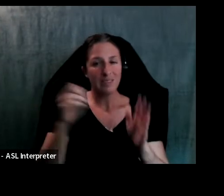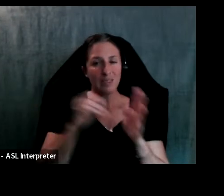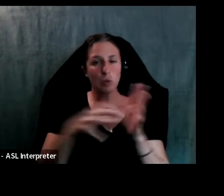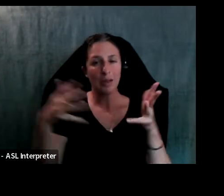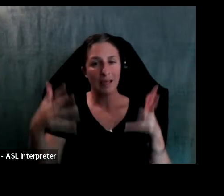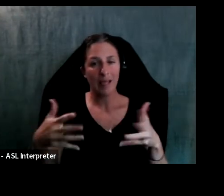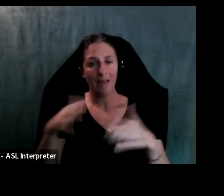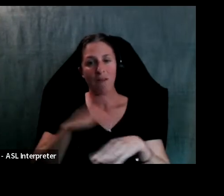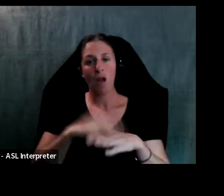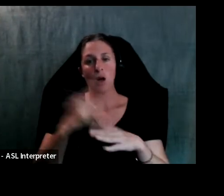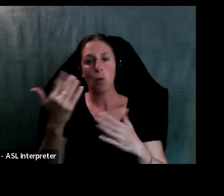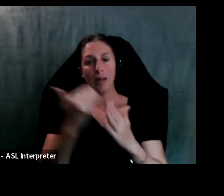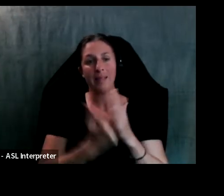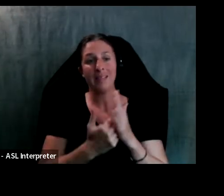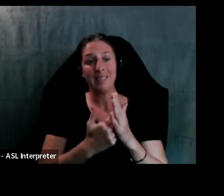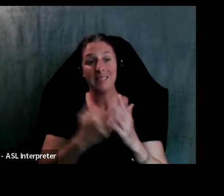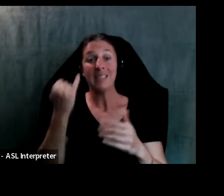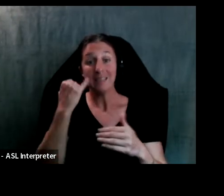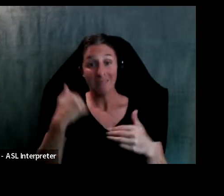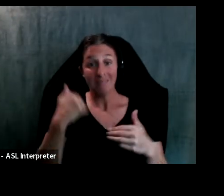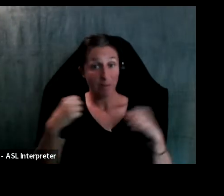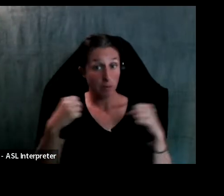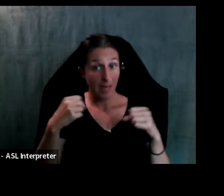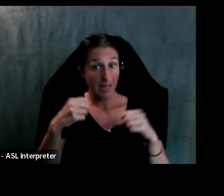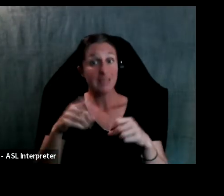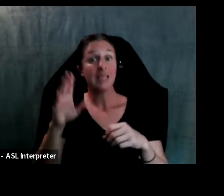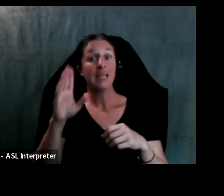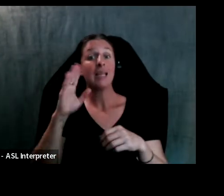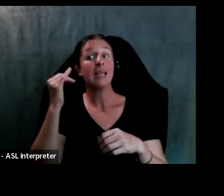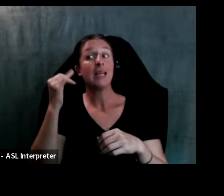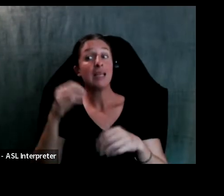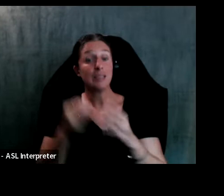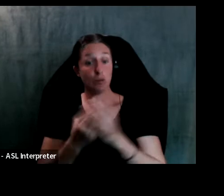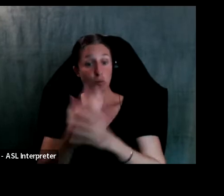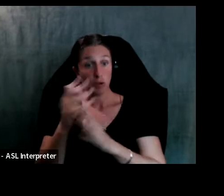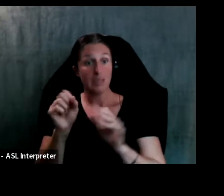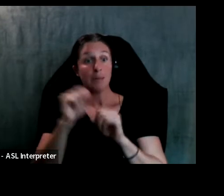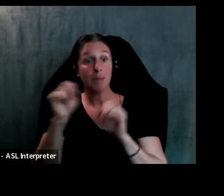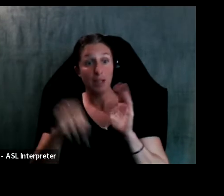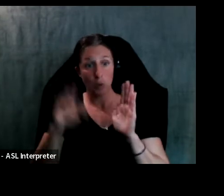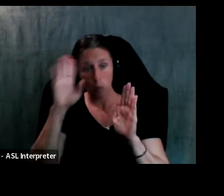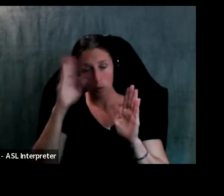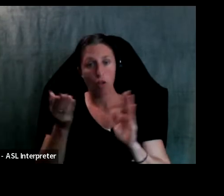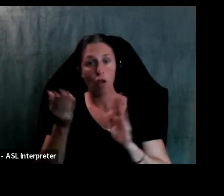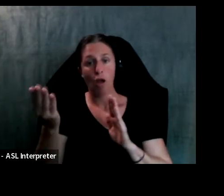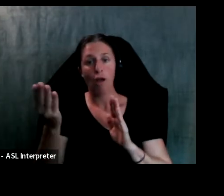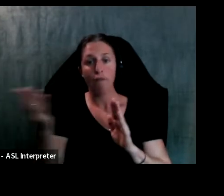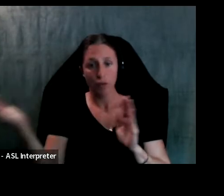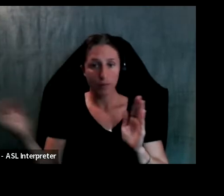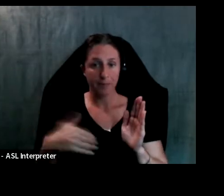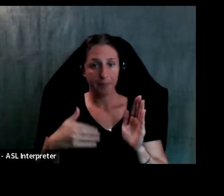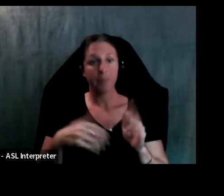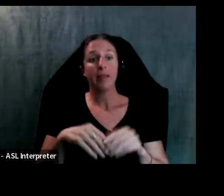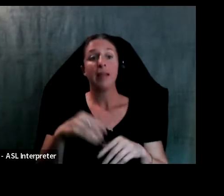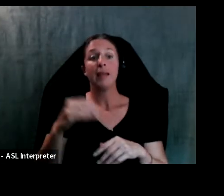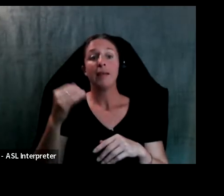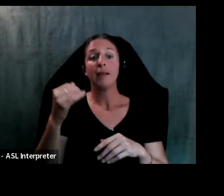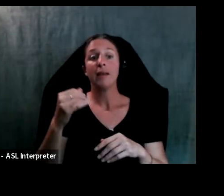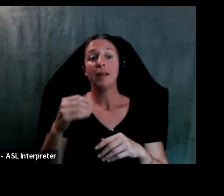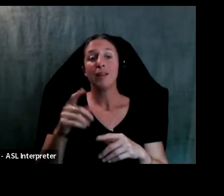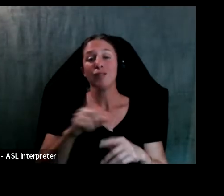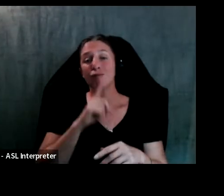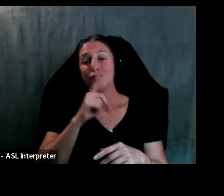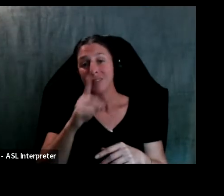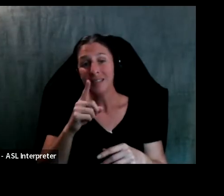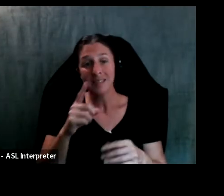will be, if there's space going into the spring semester, we will offer them a spot. That's great. With the reality